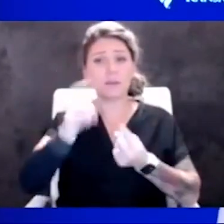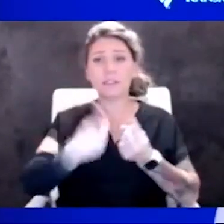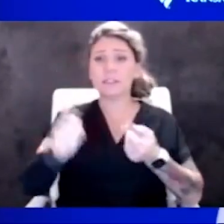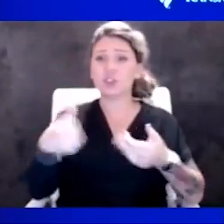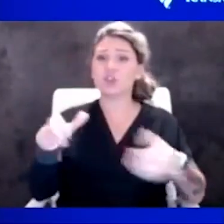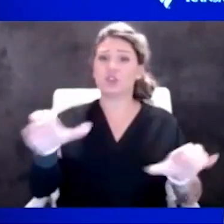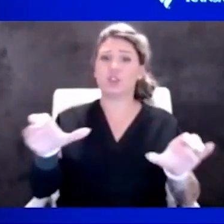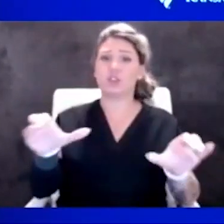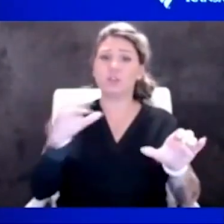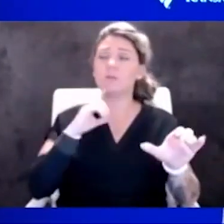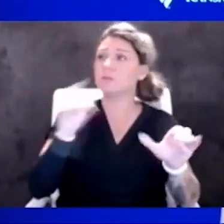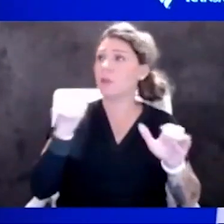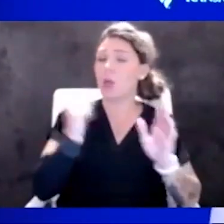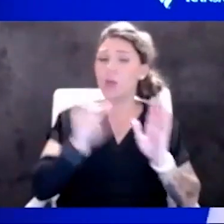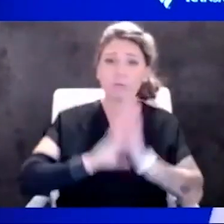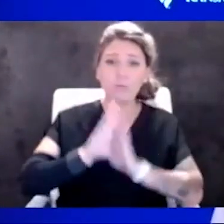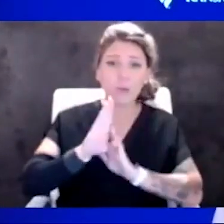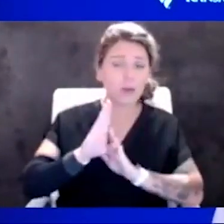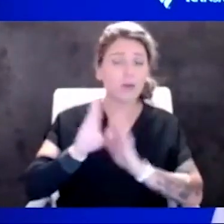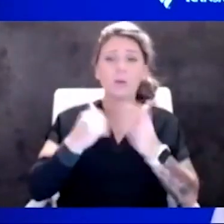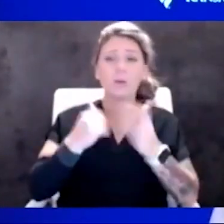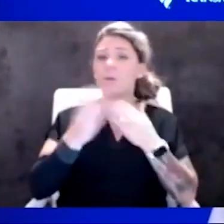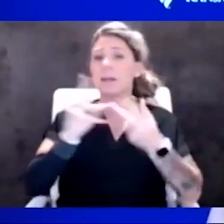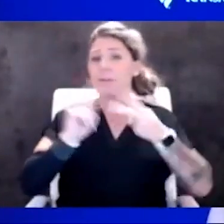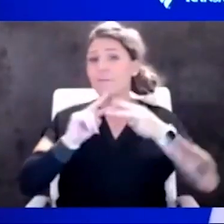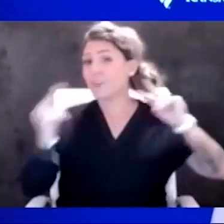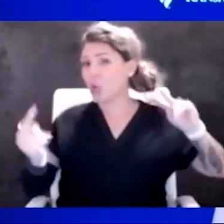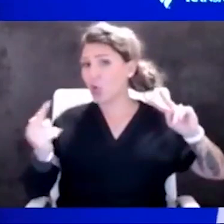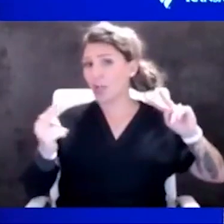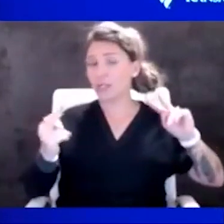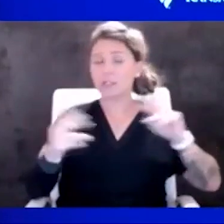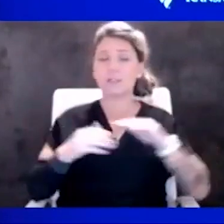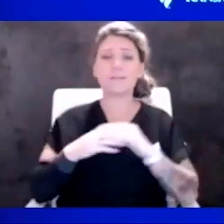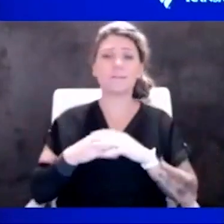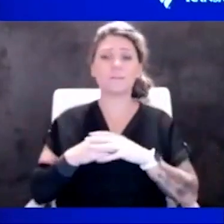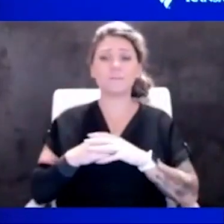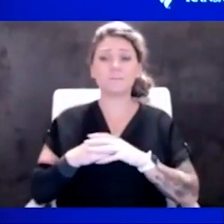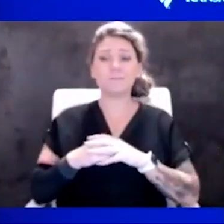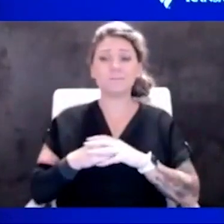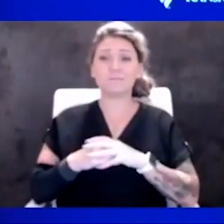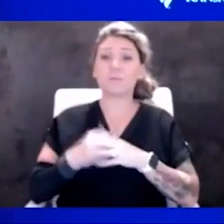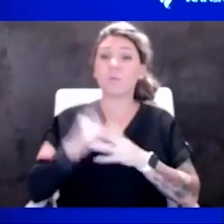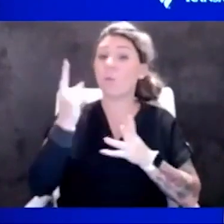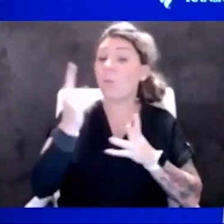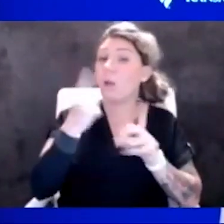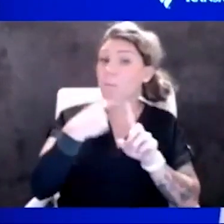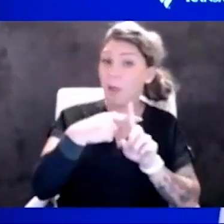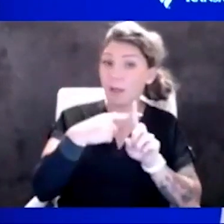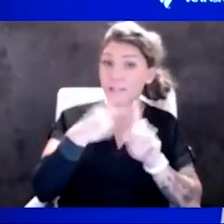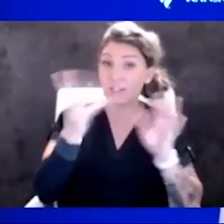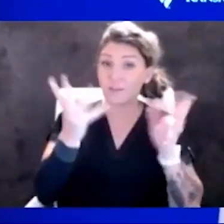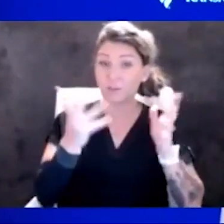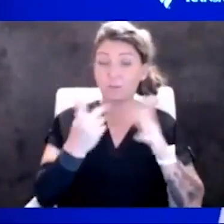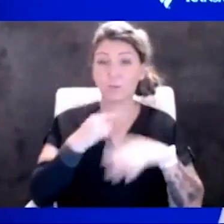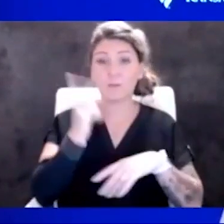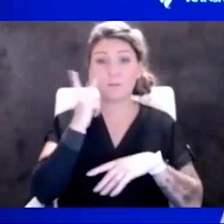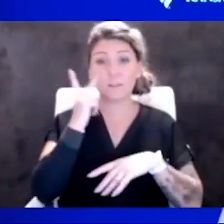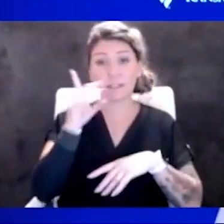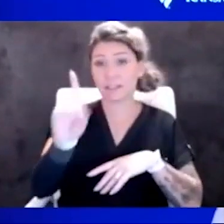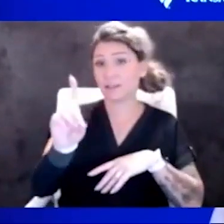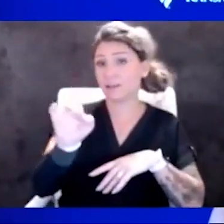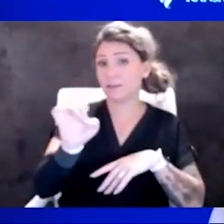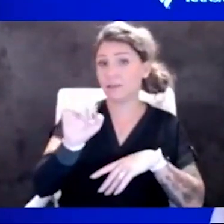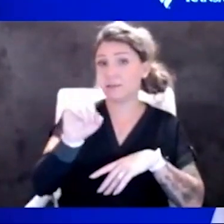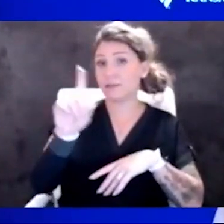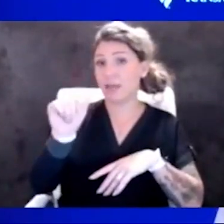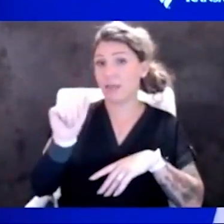surges, waves, any other variants. But I think one bright note, though, is that we have seen that Delta, in whatever